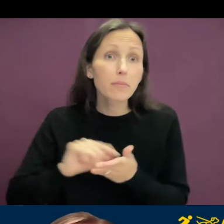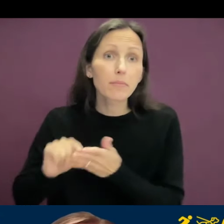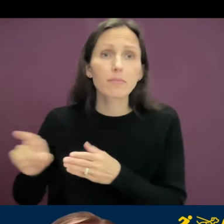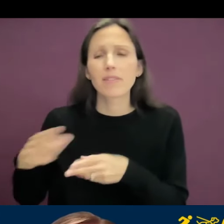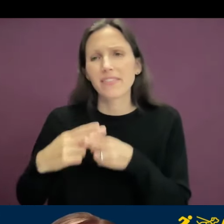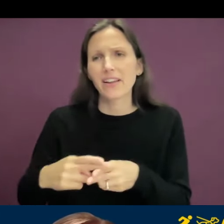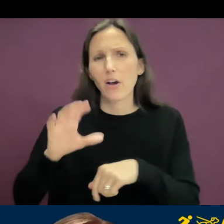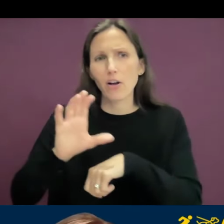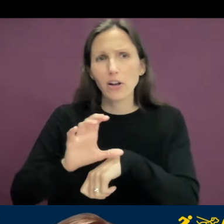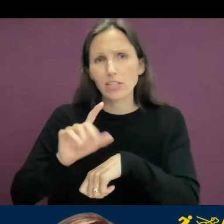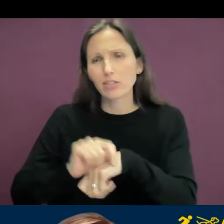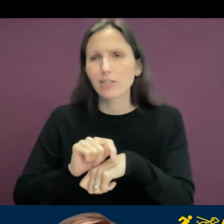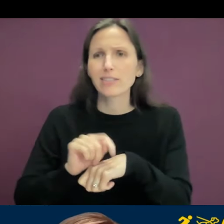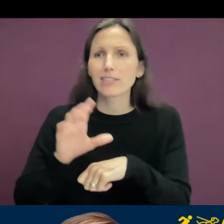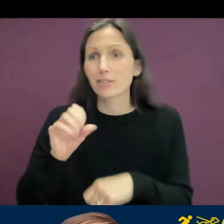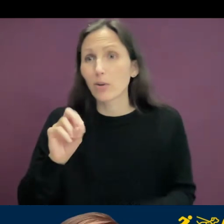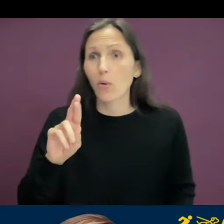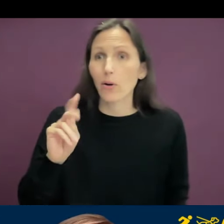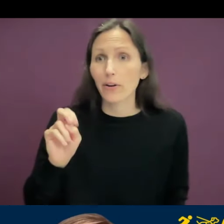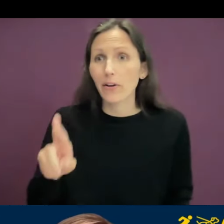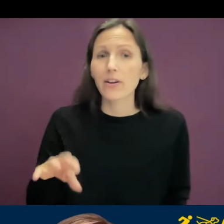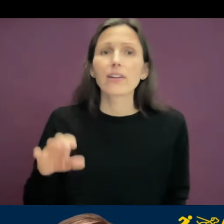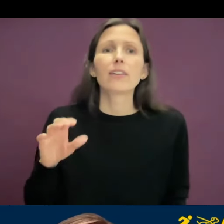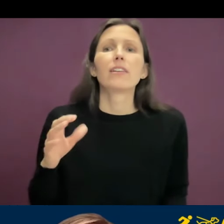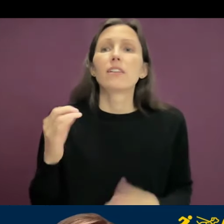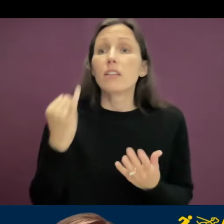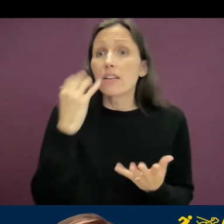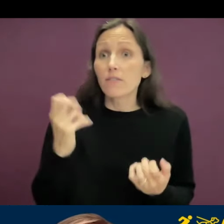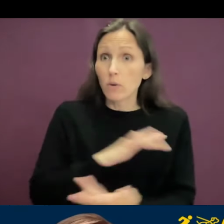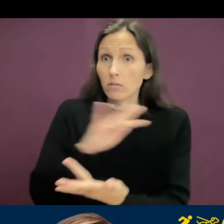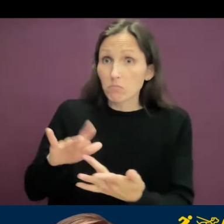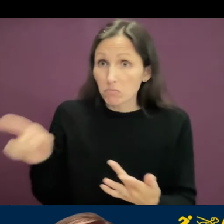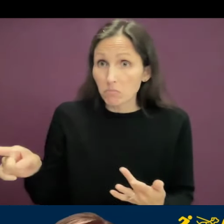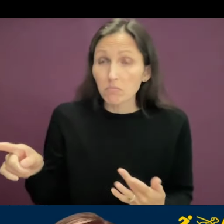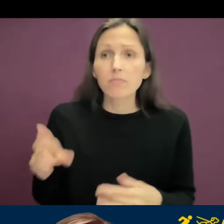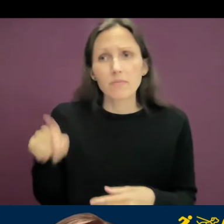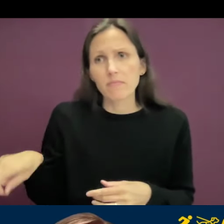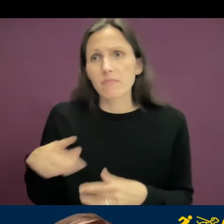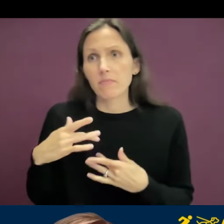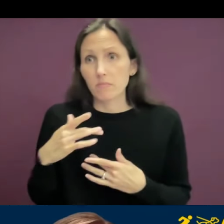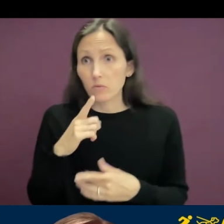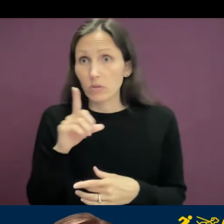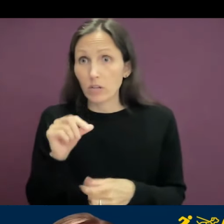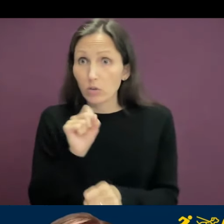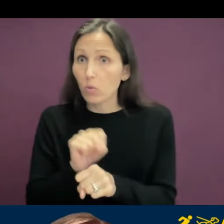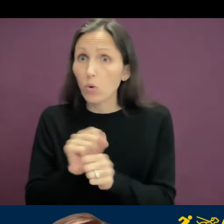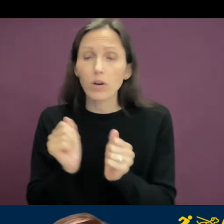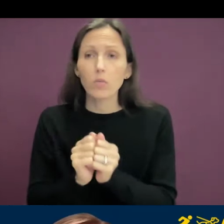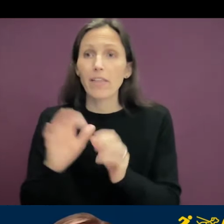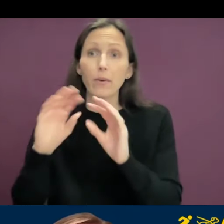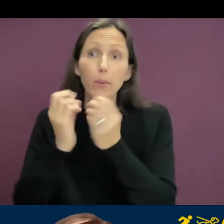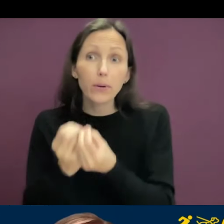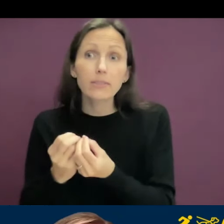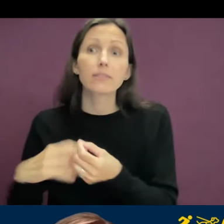consultants corner. And then if you wanted to contact them, they do work directly with employees, employers,